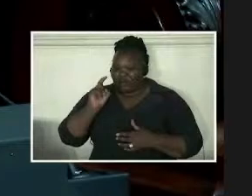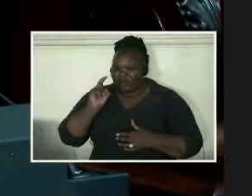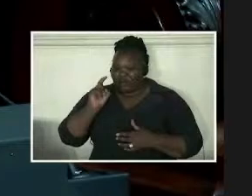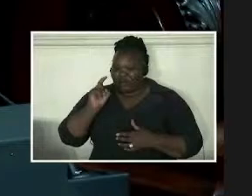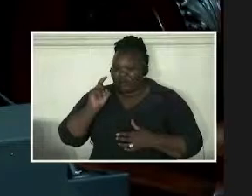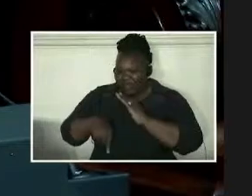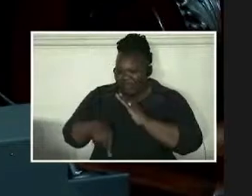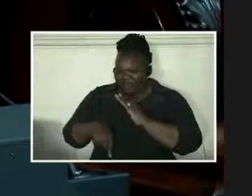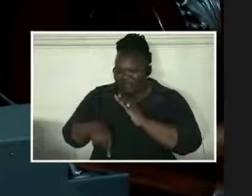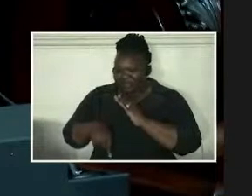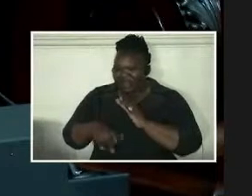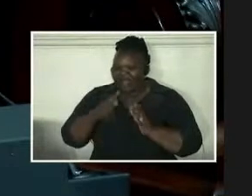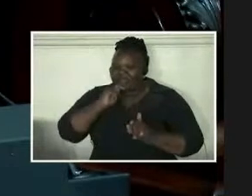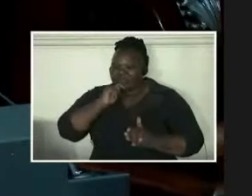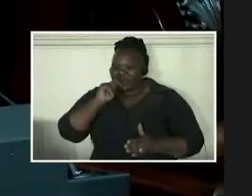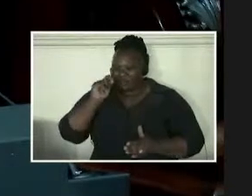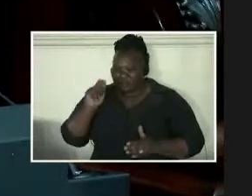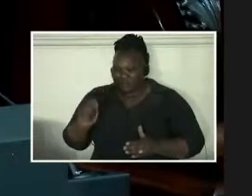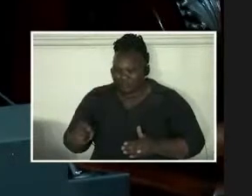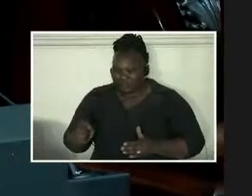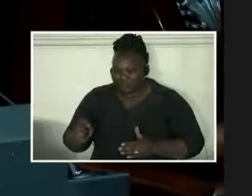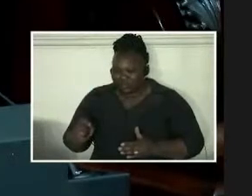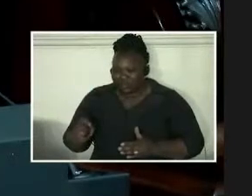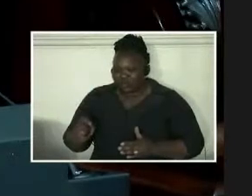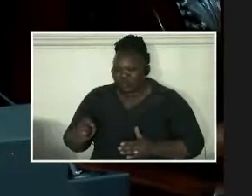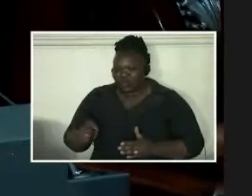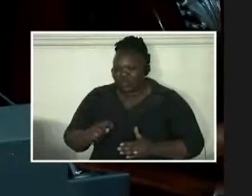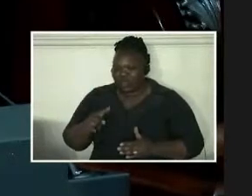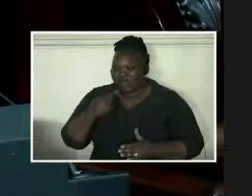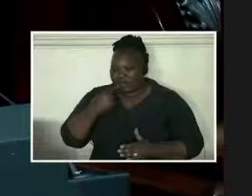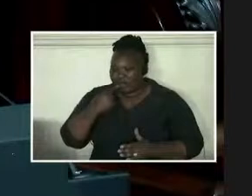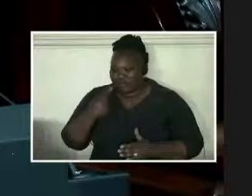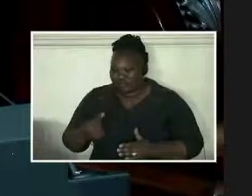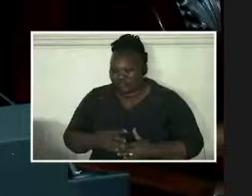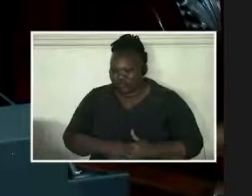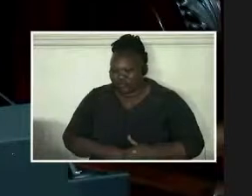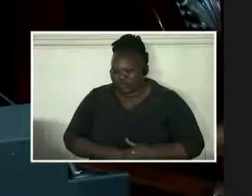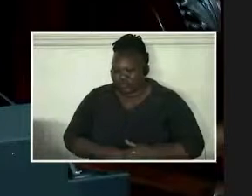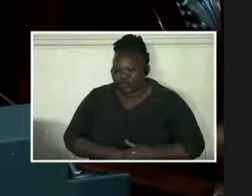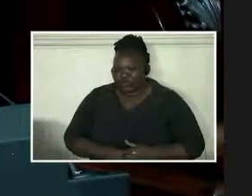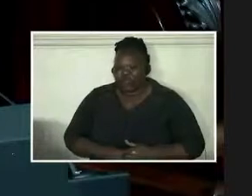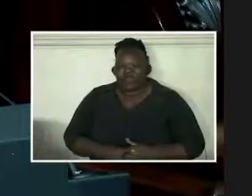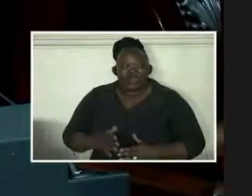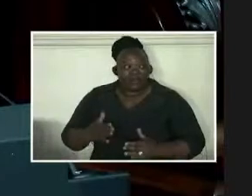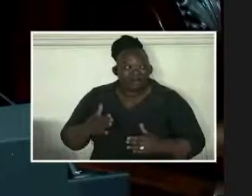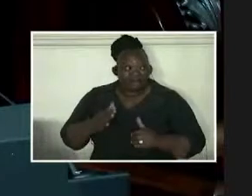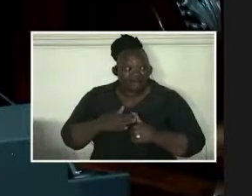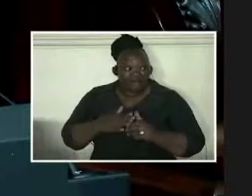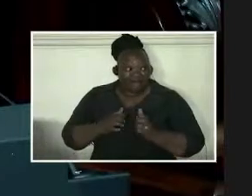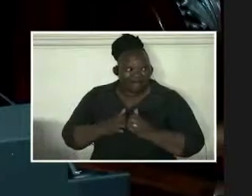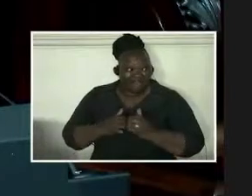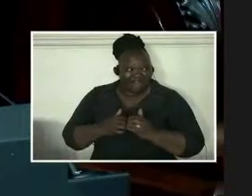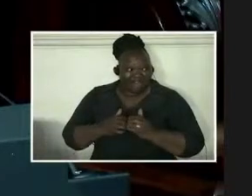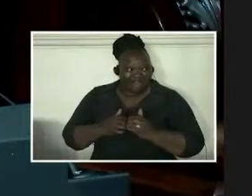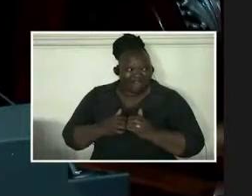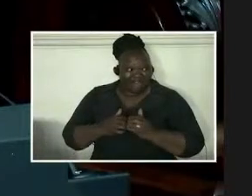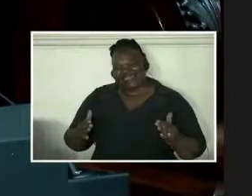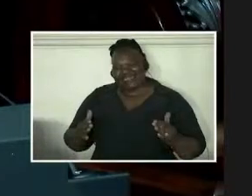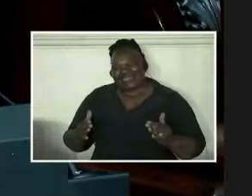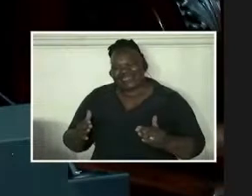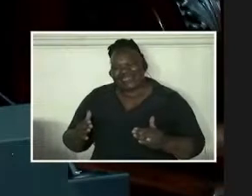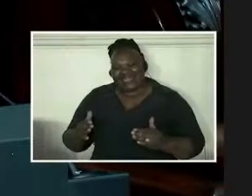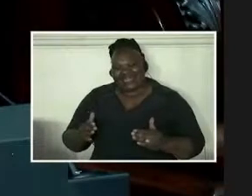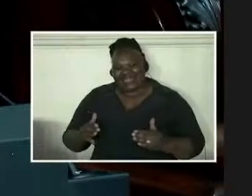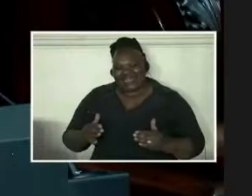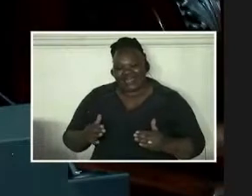and weighing the effects of the ultimate let me start by pointing out